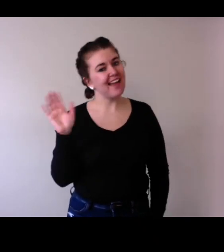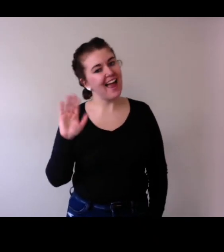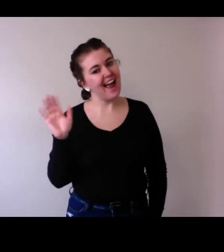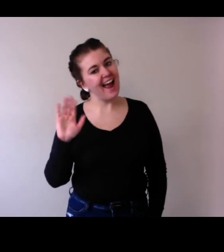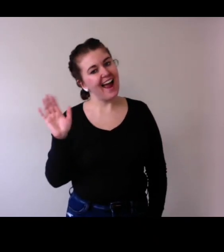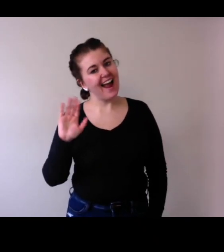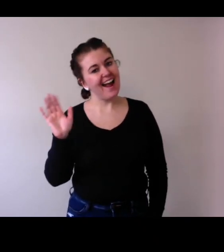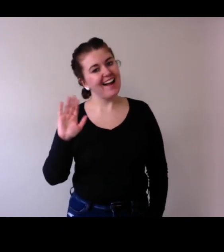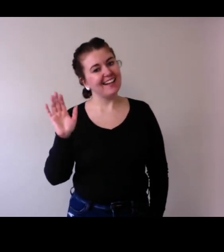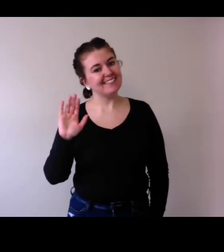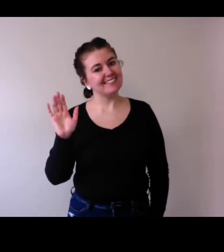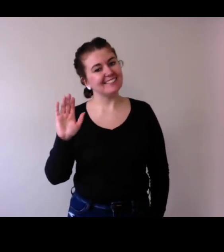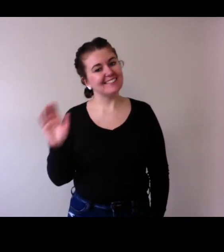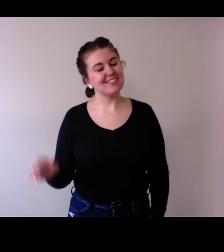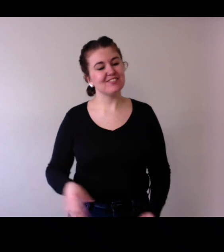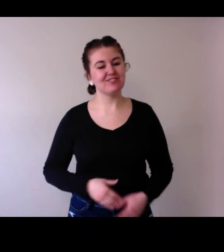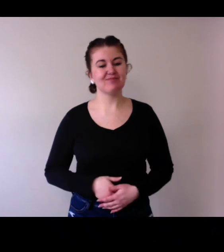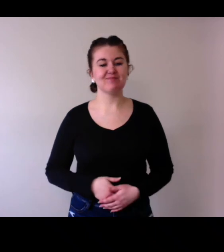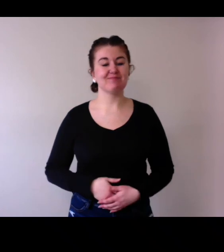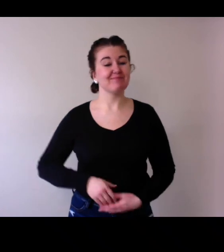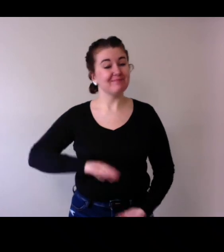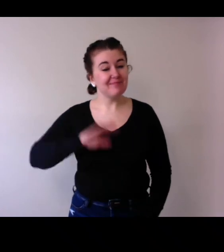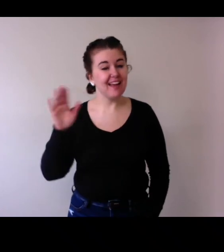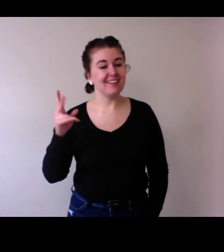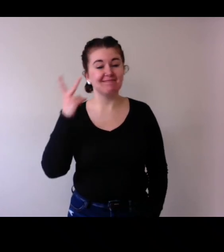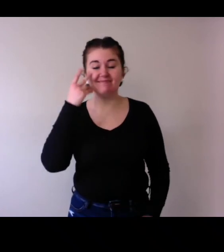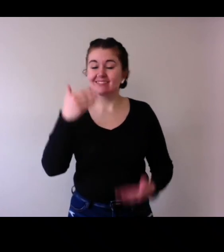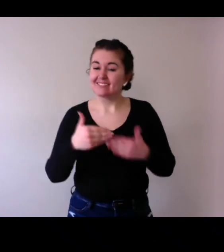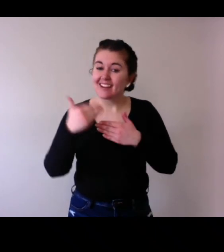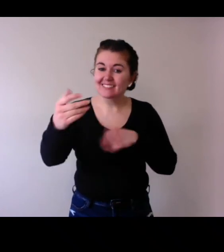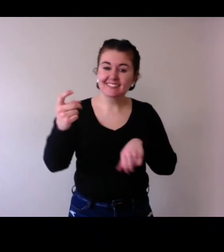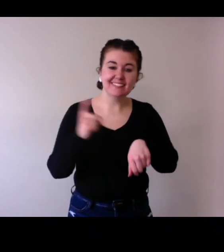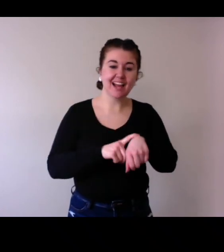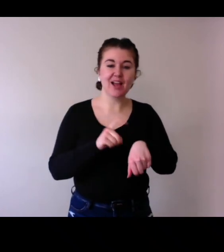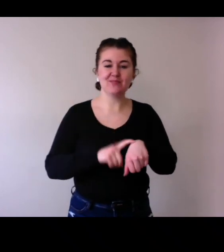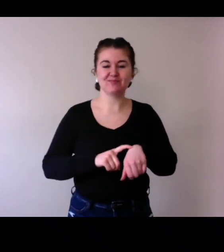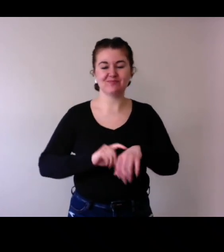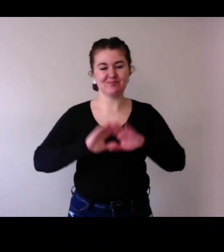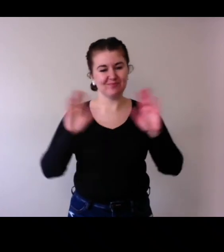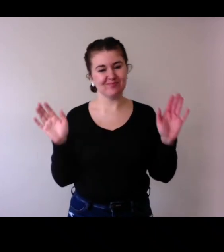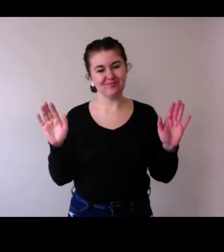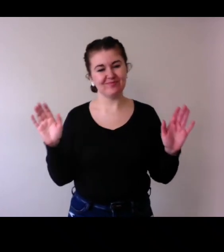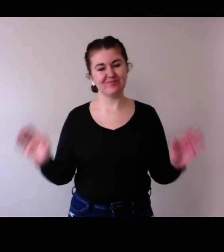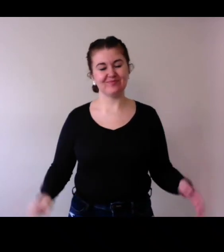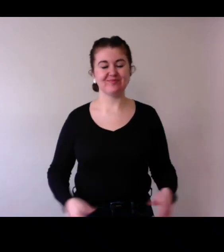time to say goodbye. See you next time.